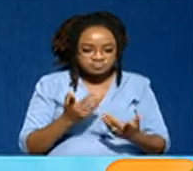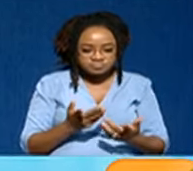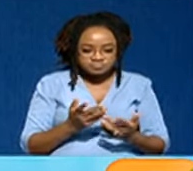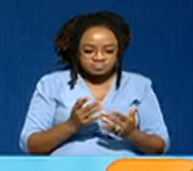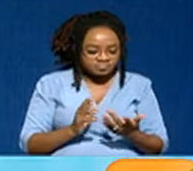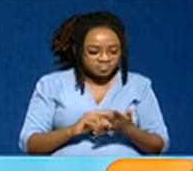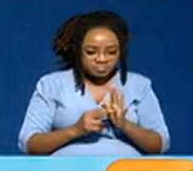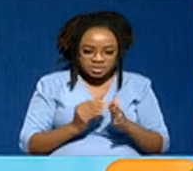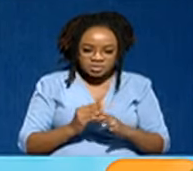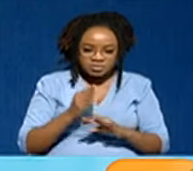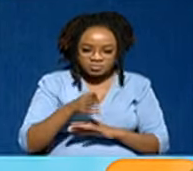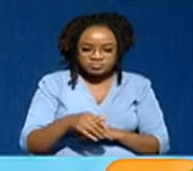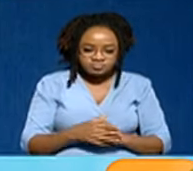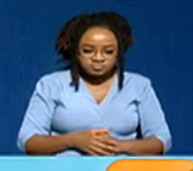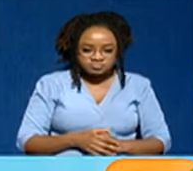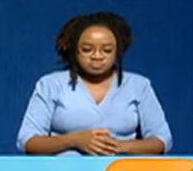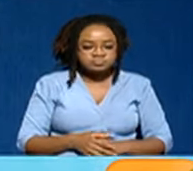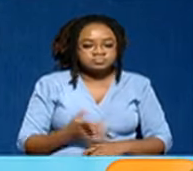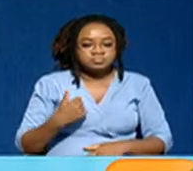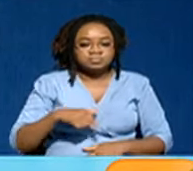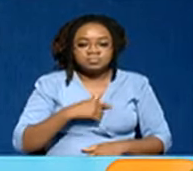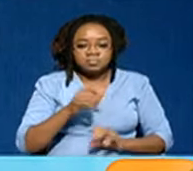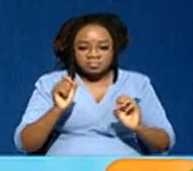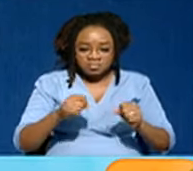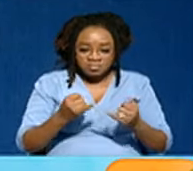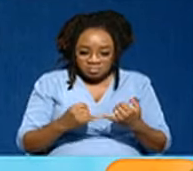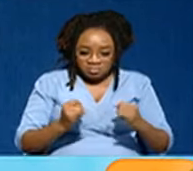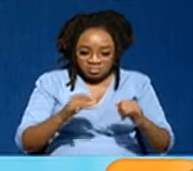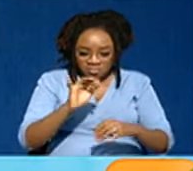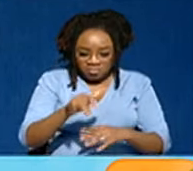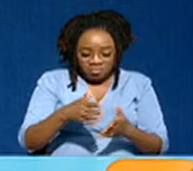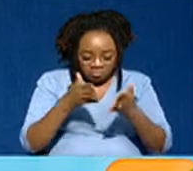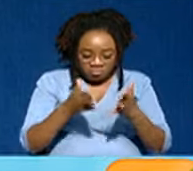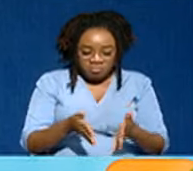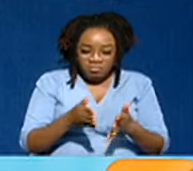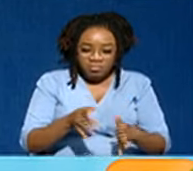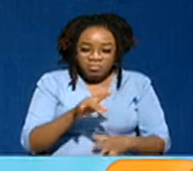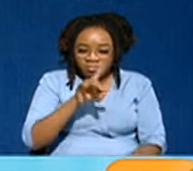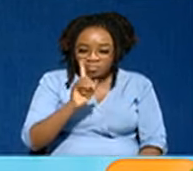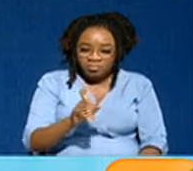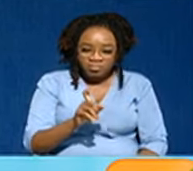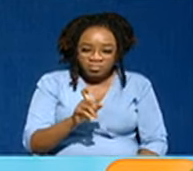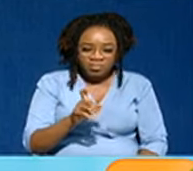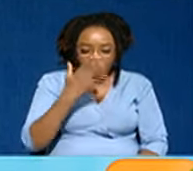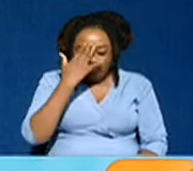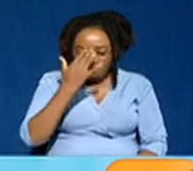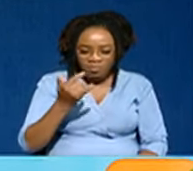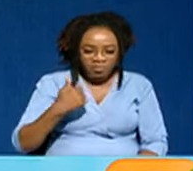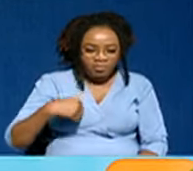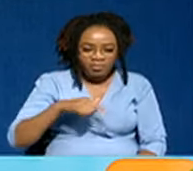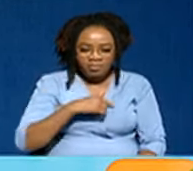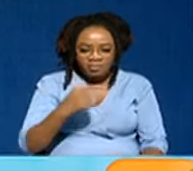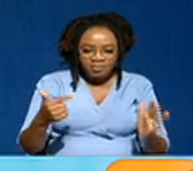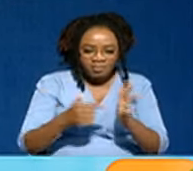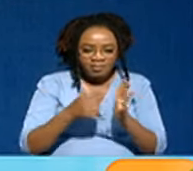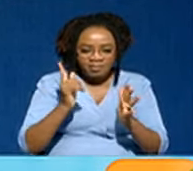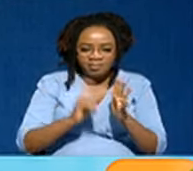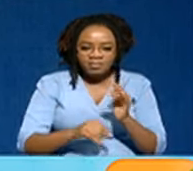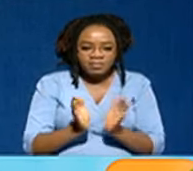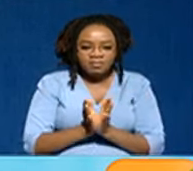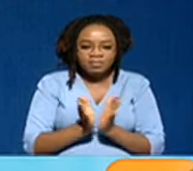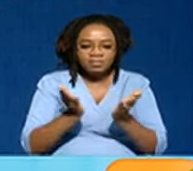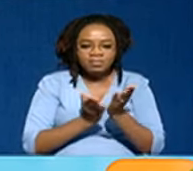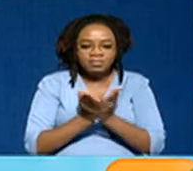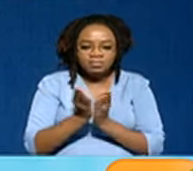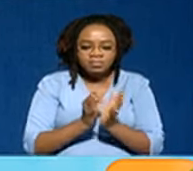ourselves. Can we implement it right now? We are saying that the Public Service Commission,